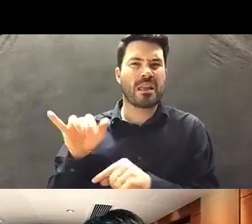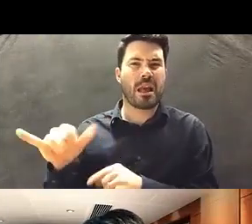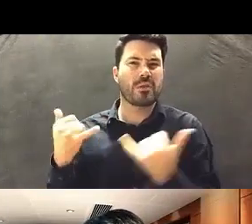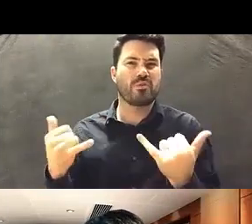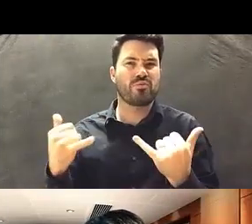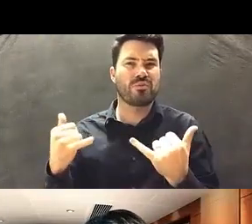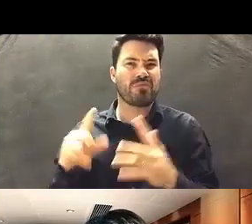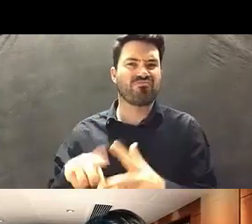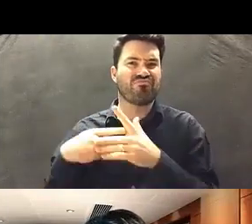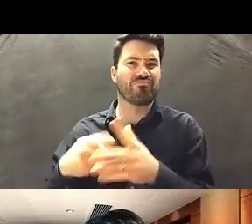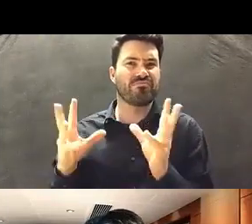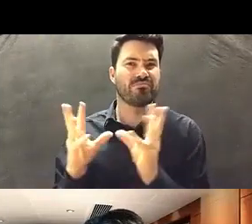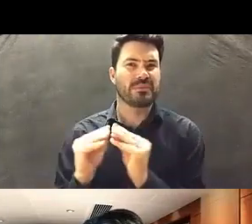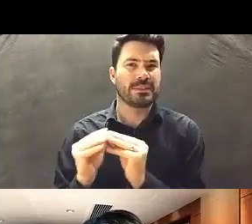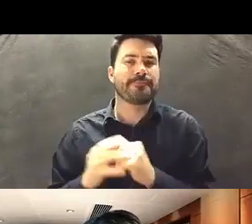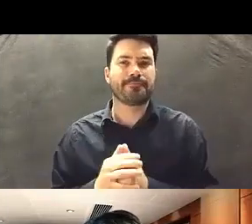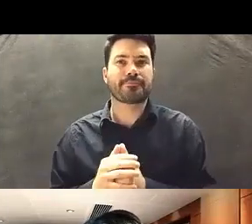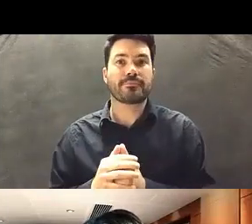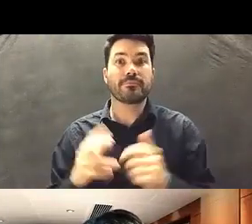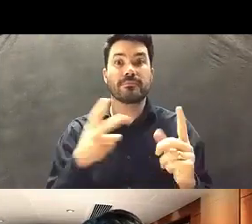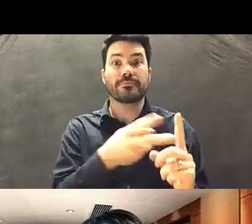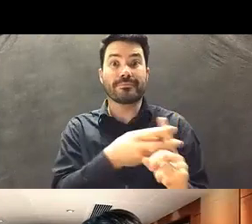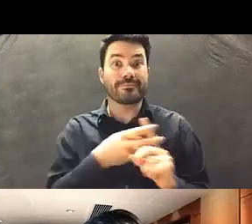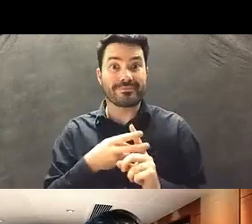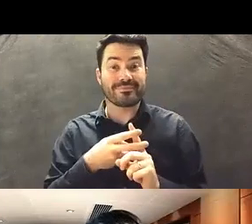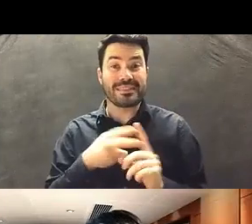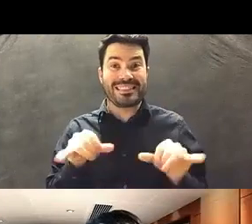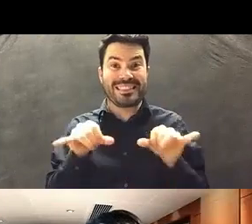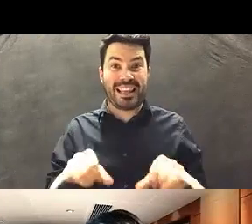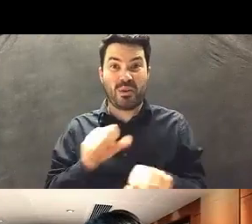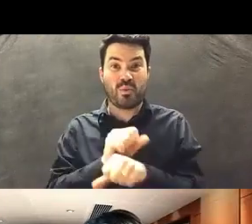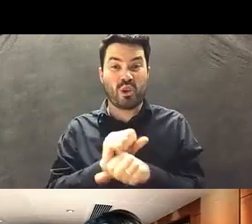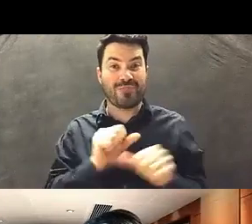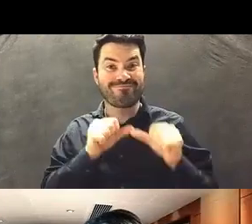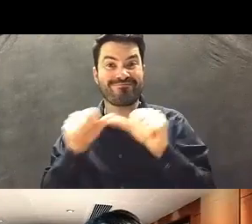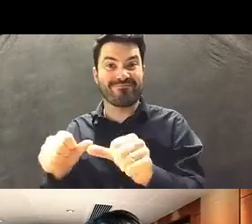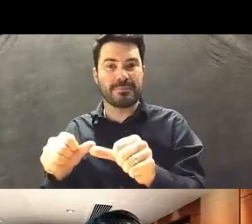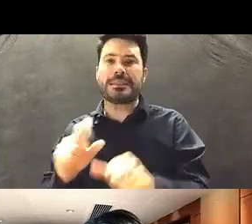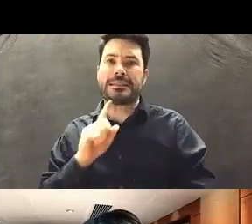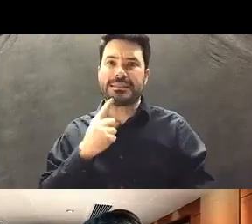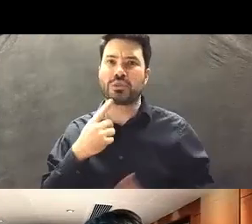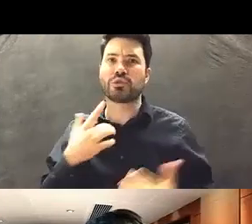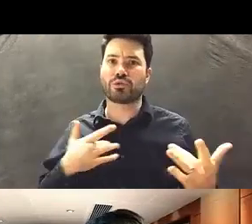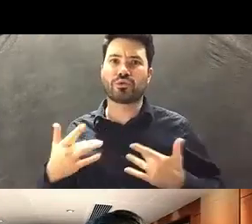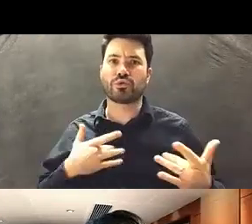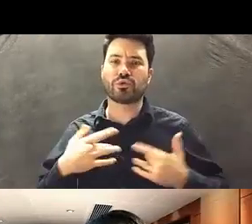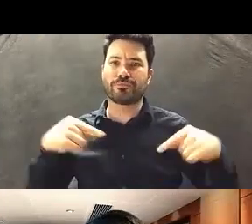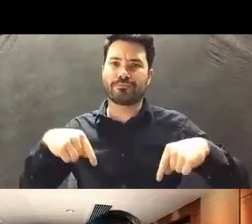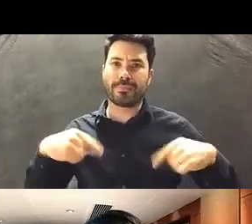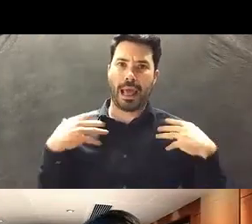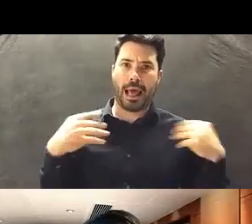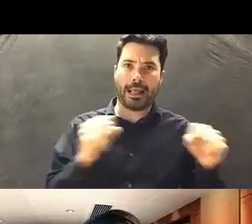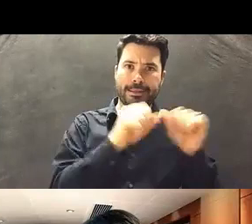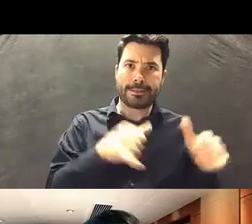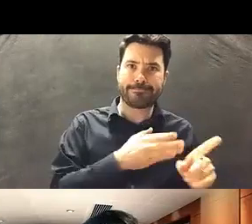We know that retention, recruitment, and are serious concerns for the health system, for the medical school, as well